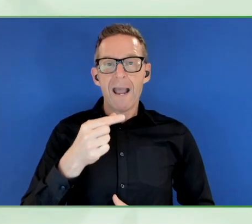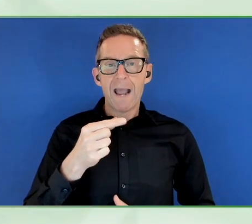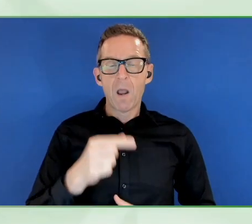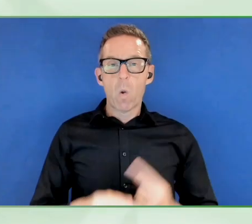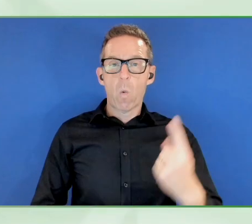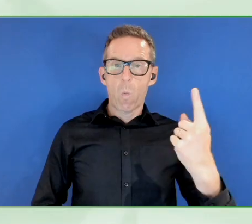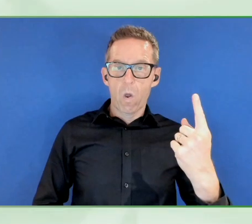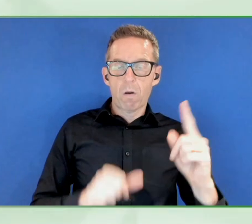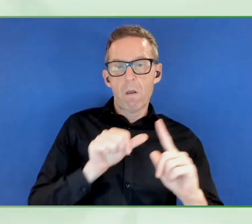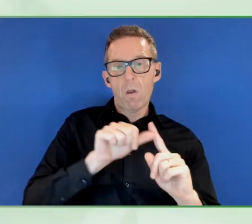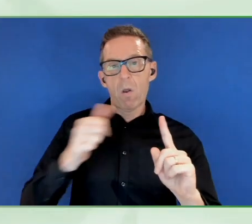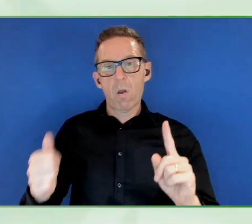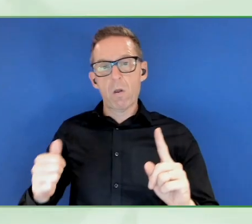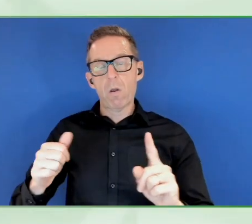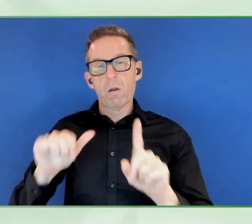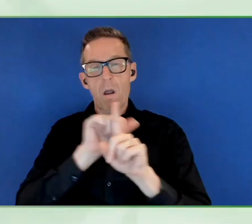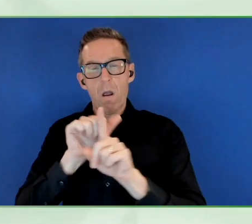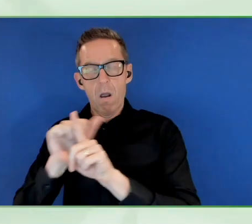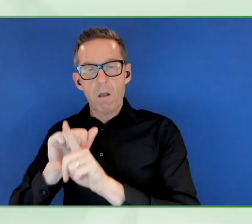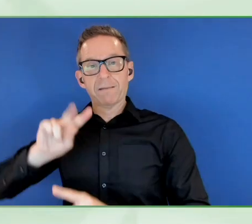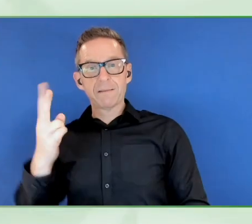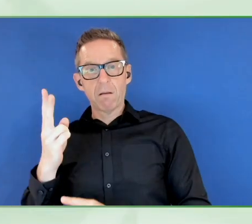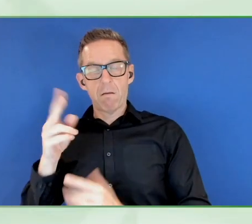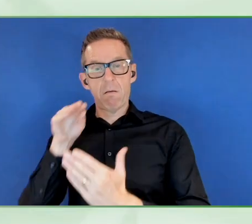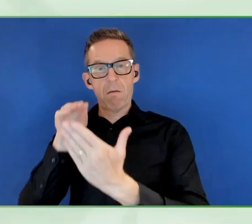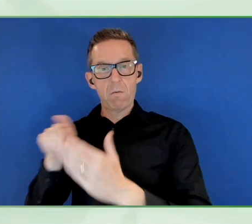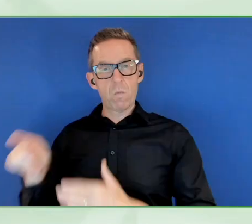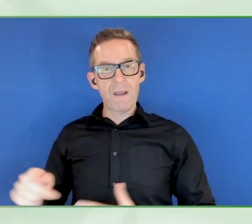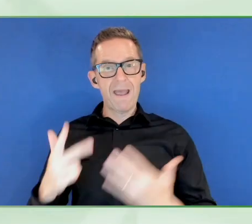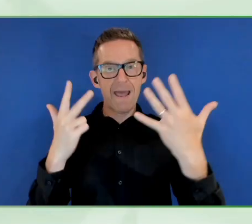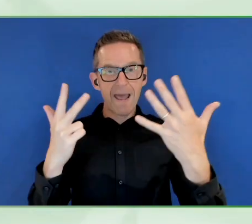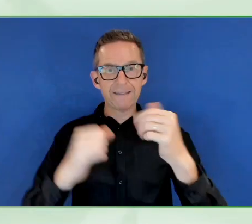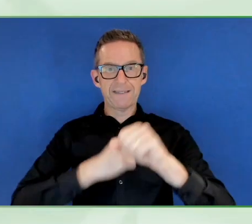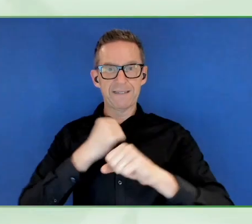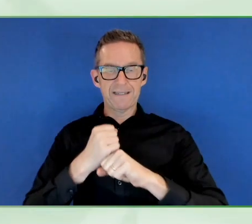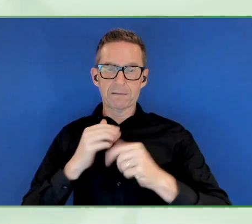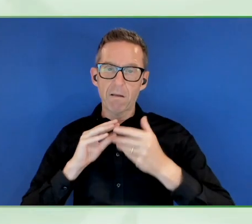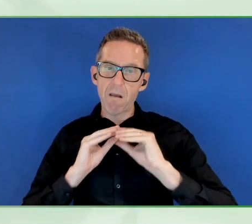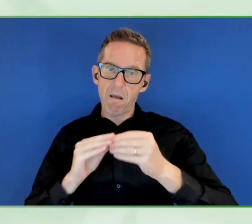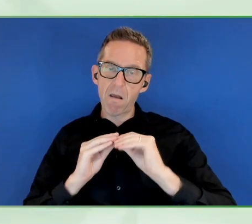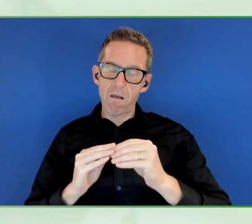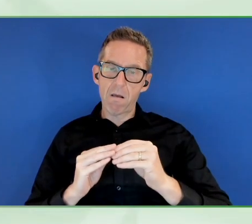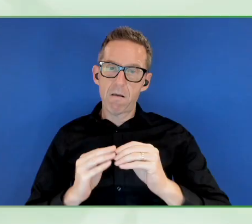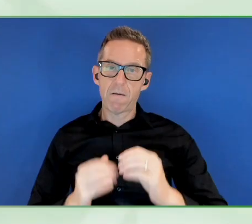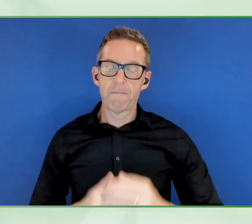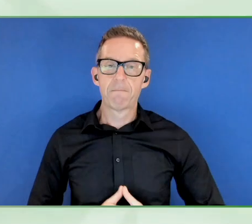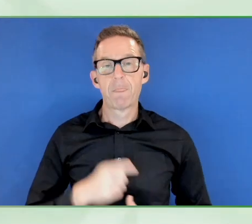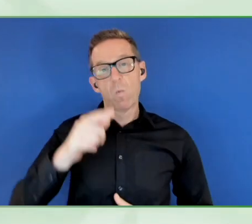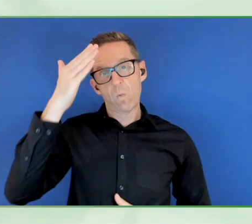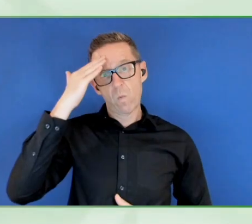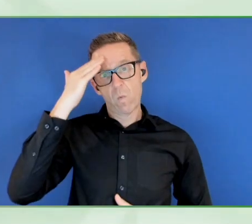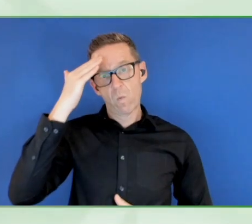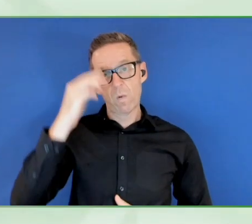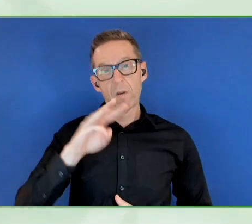included cognitive disabilities, and that hazed up the whole situation. Between 2 and 3, you know how many years it has taken, because